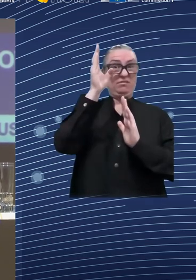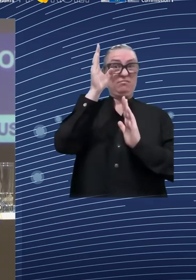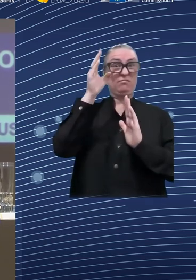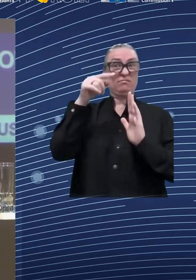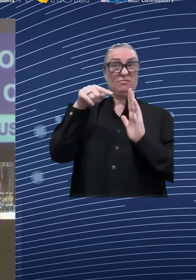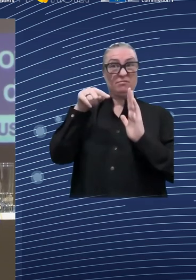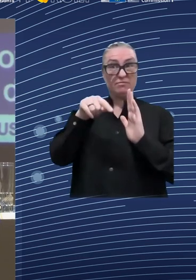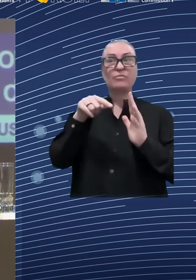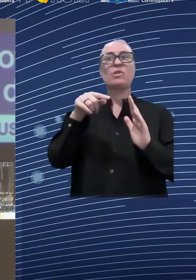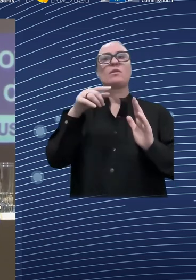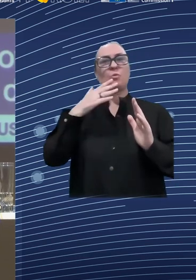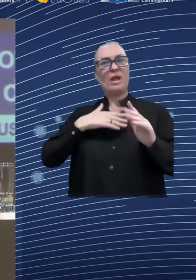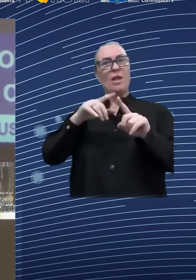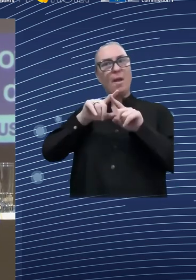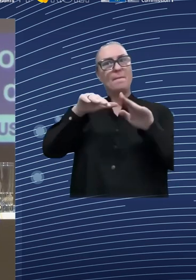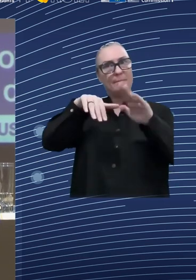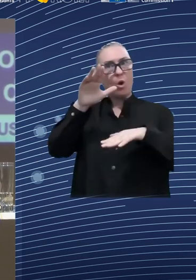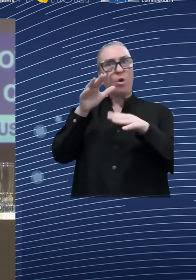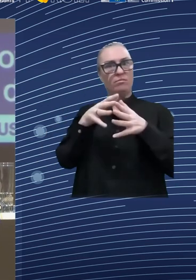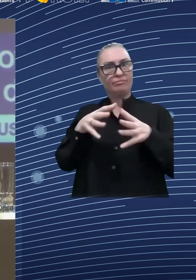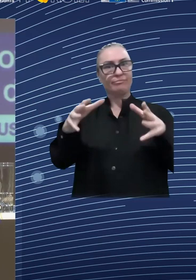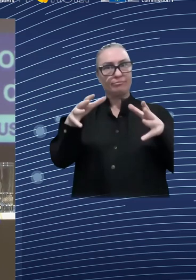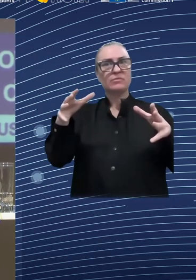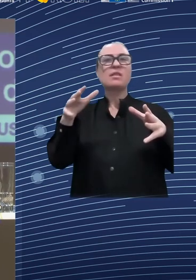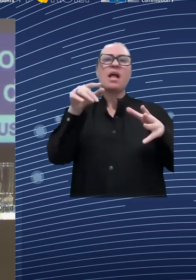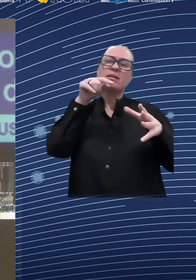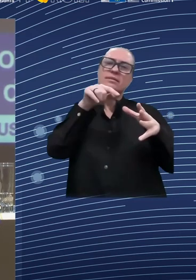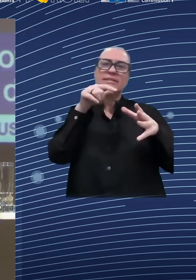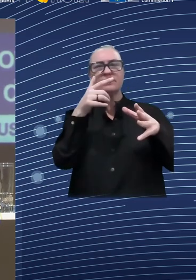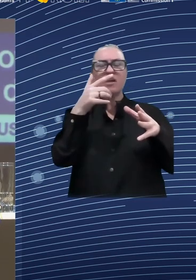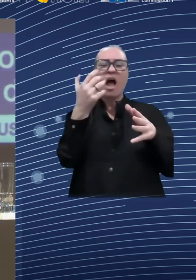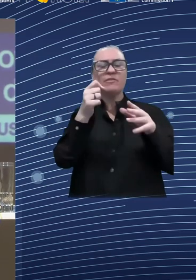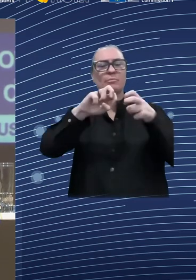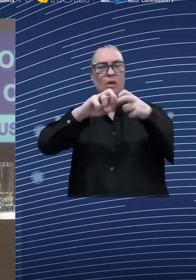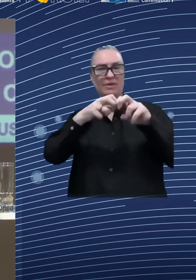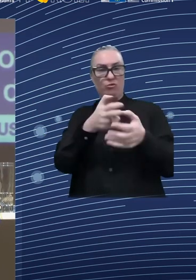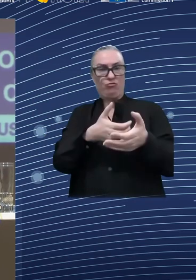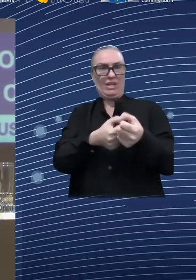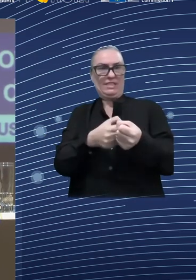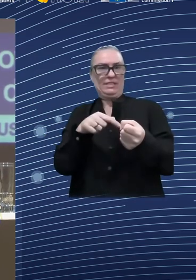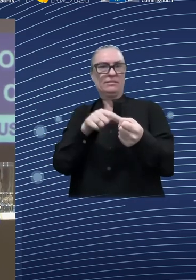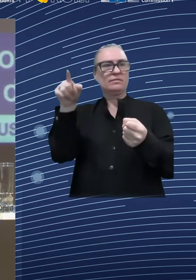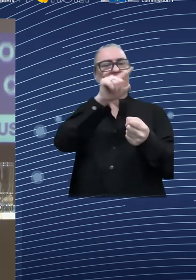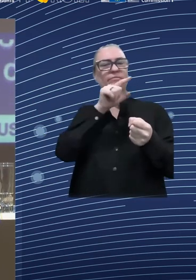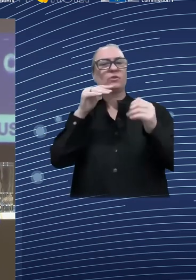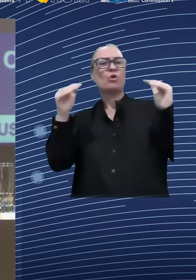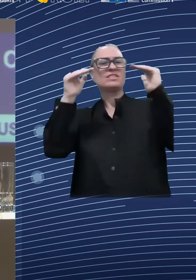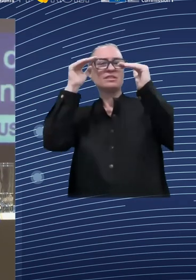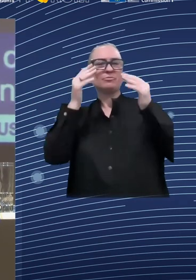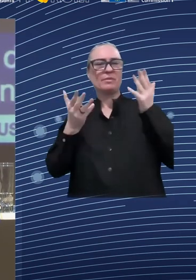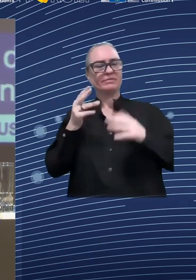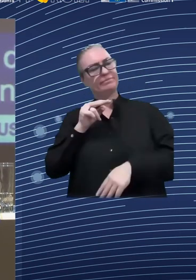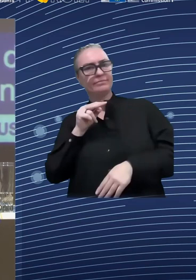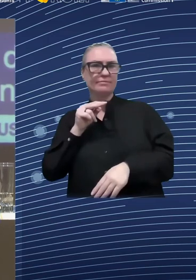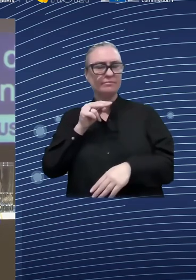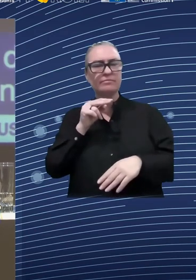now. And by plugging directly into enterprise, you're solving an awful lot of the problem in terms